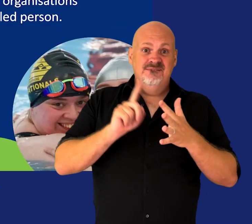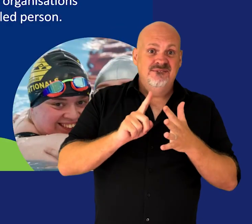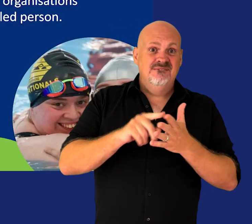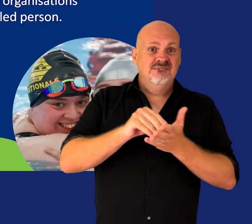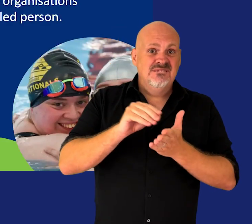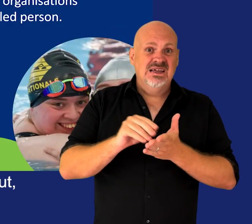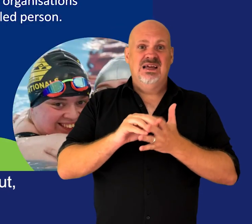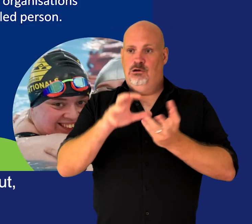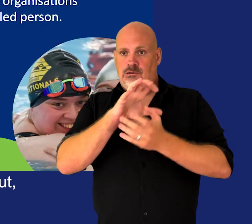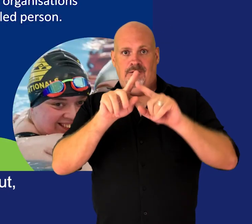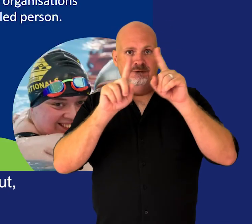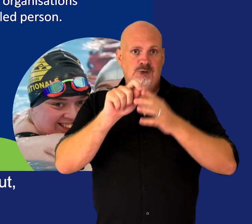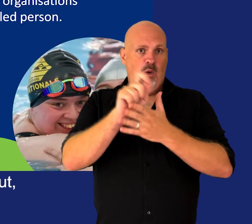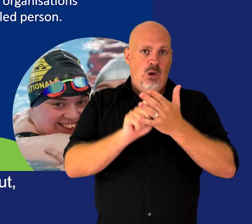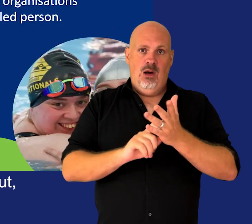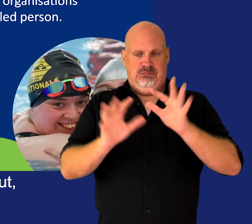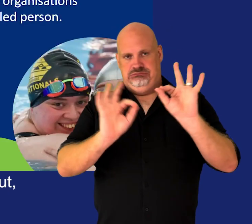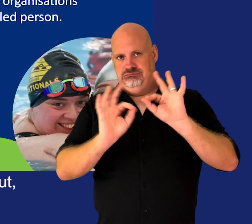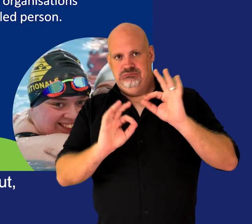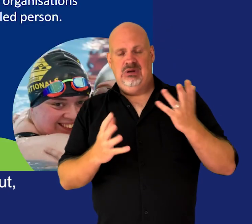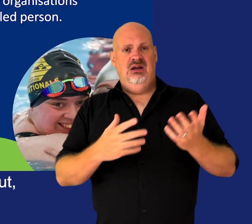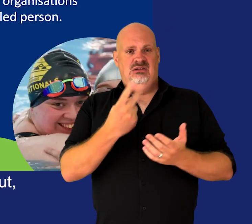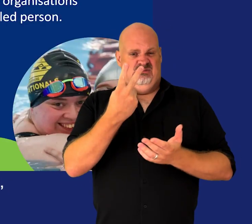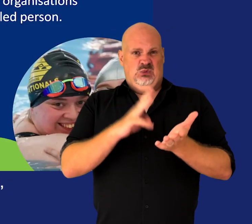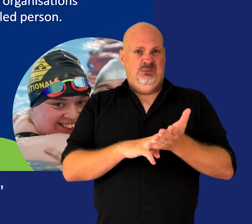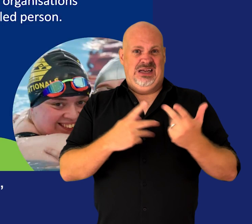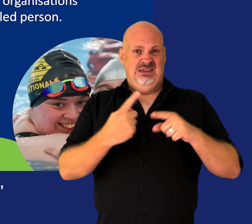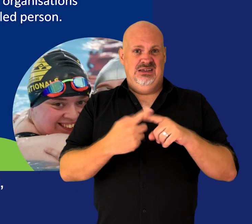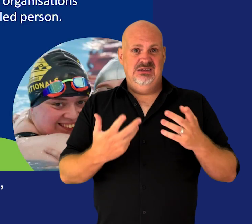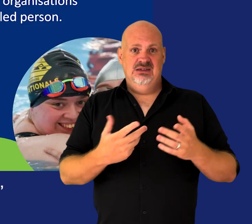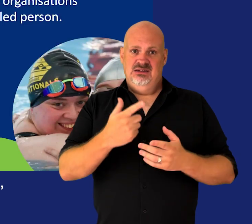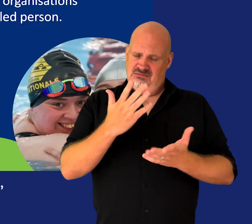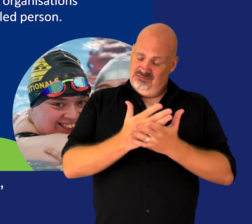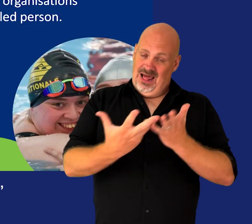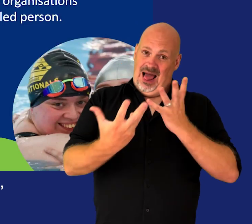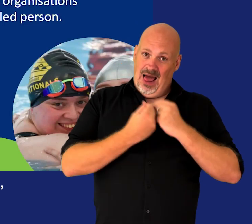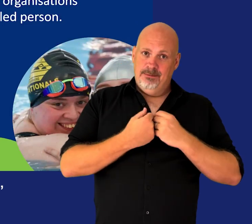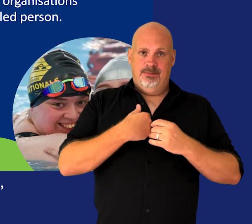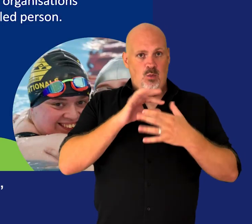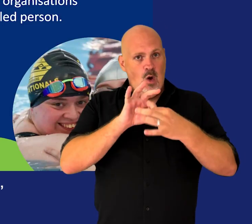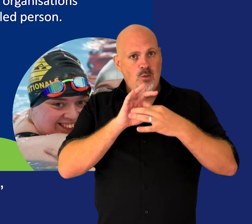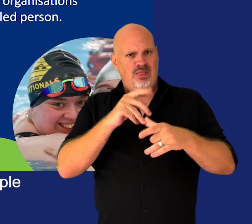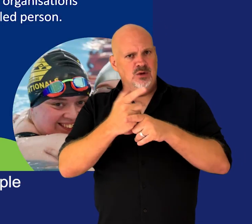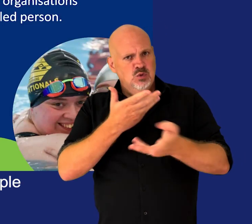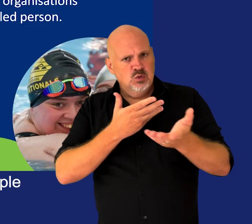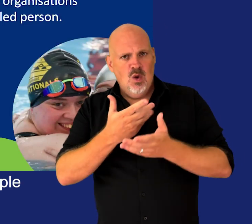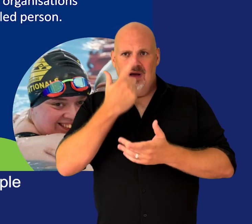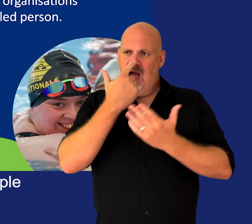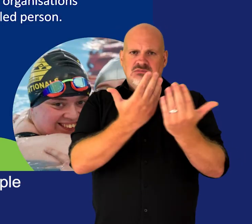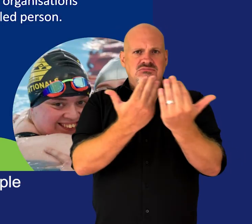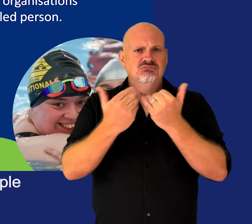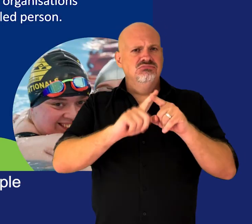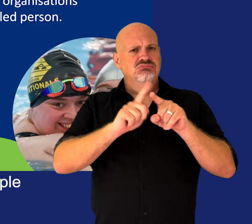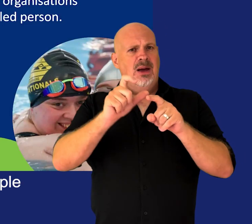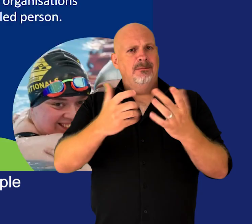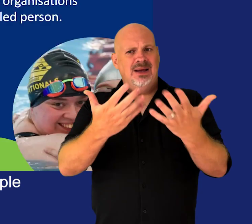there's no ongoing fees, there's no complicated forms to fill out. It'll take you a couple of minutes, but it really helps us work with you, talk to you, helps us get a collective